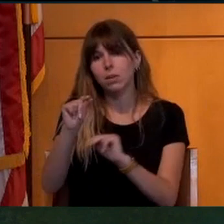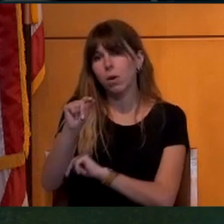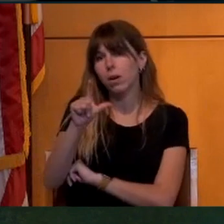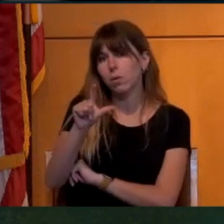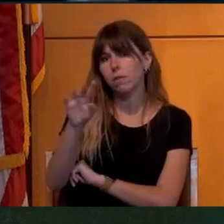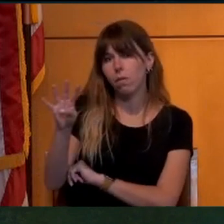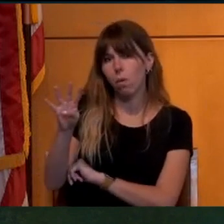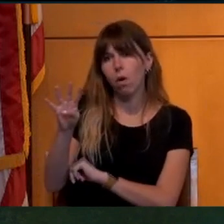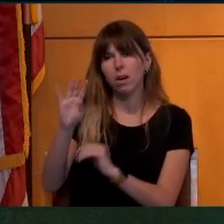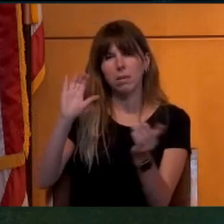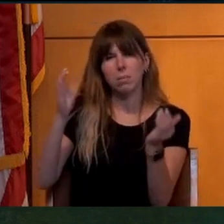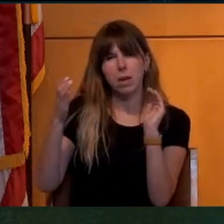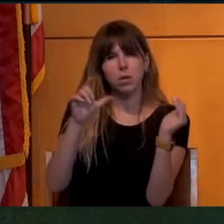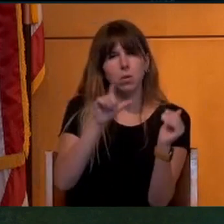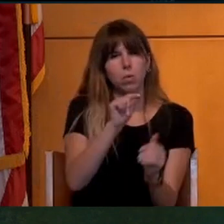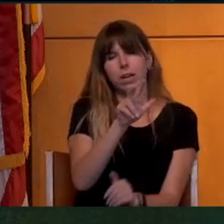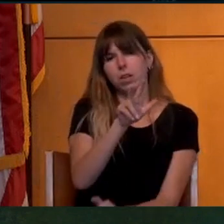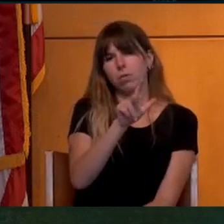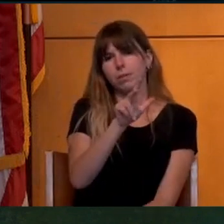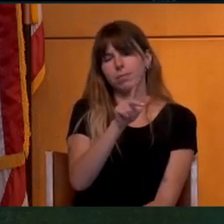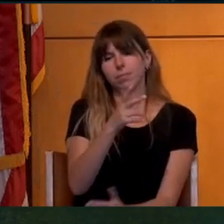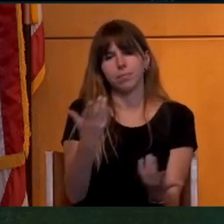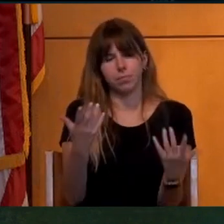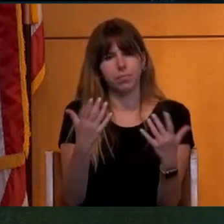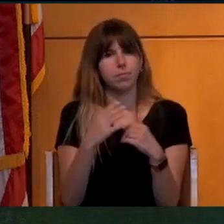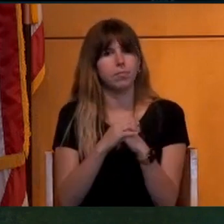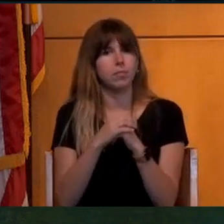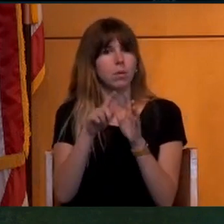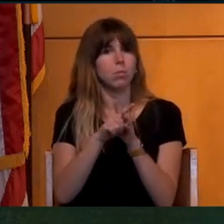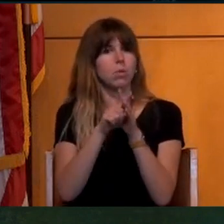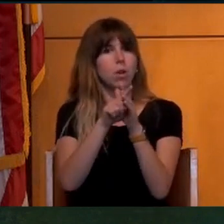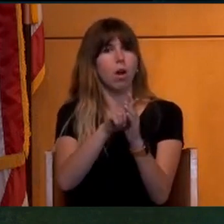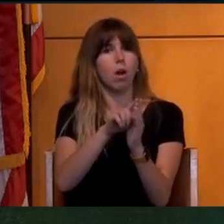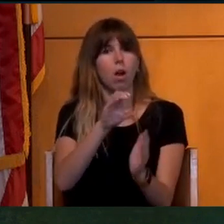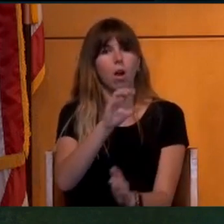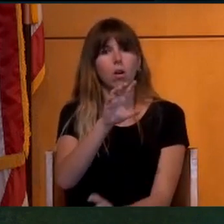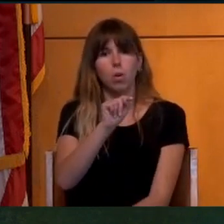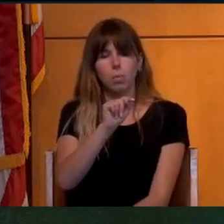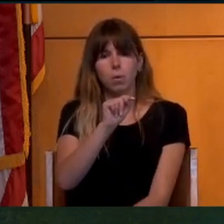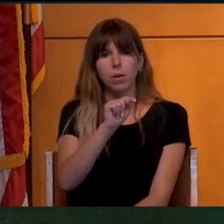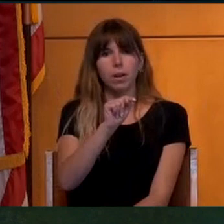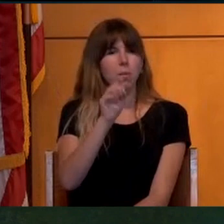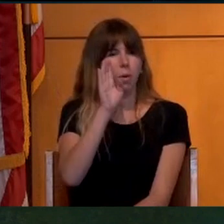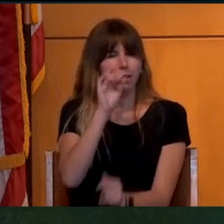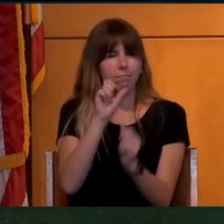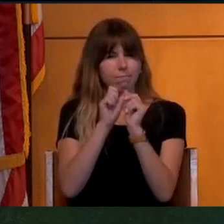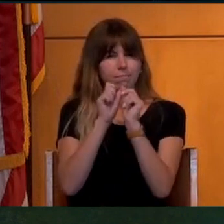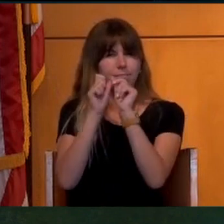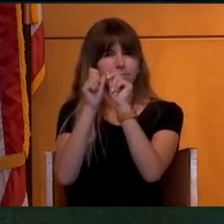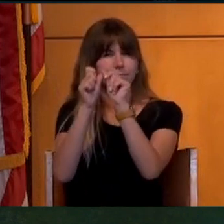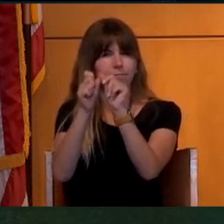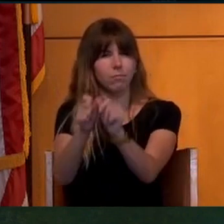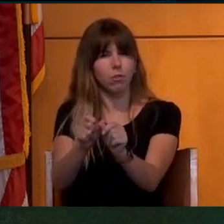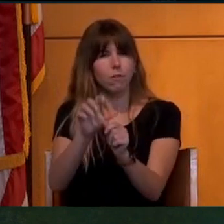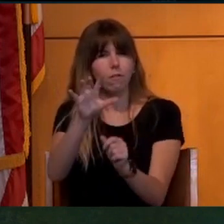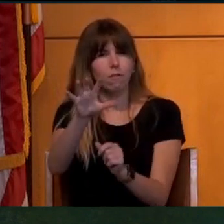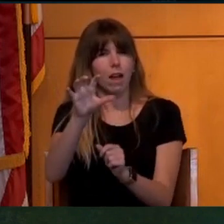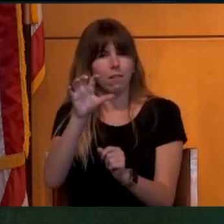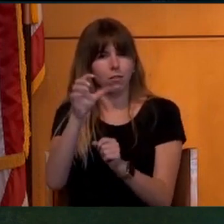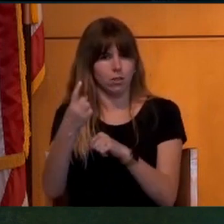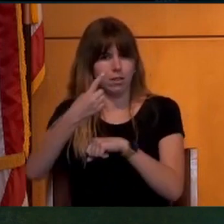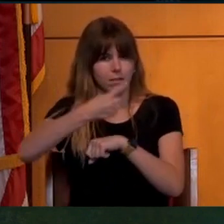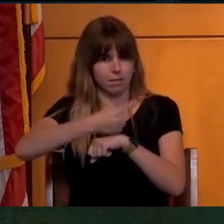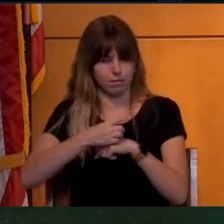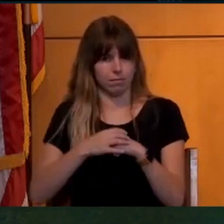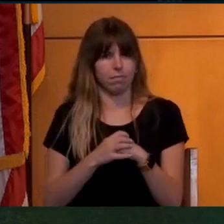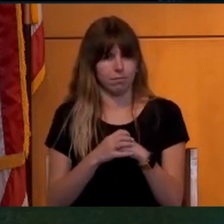has 5 legs. It starts in October and goes 5 lunar days. This is that mission area I just showed before with those 3